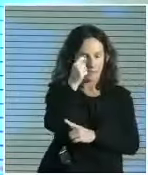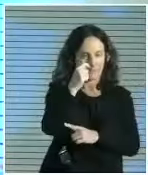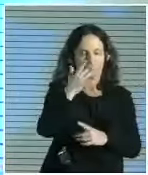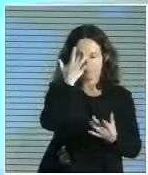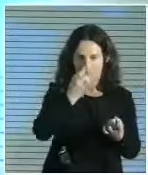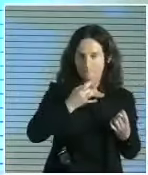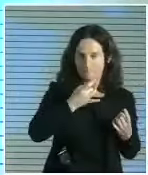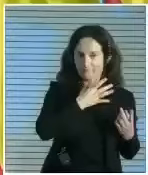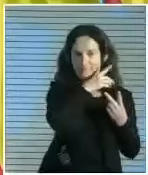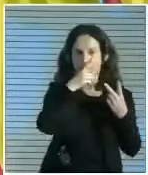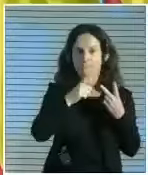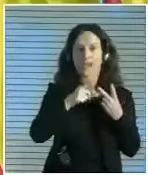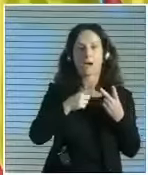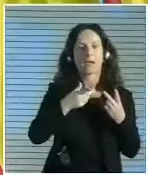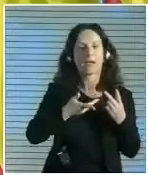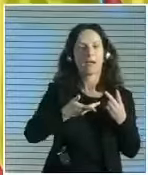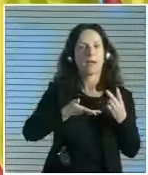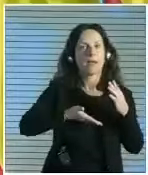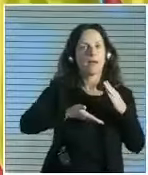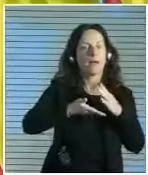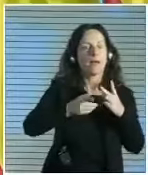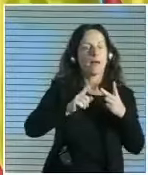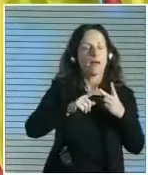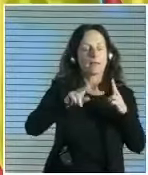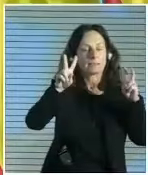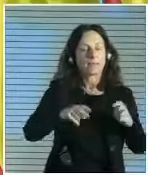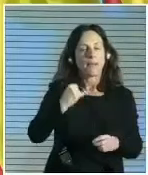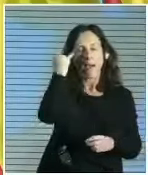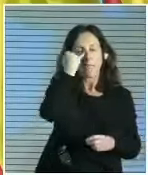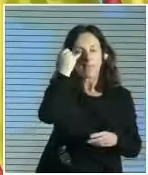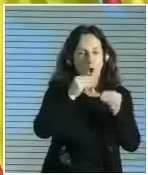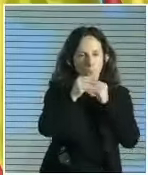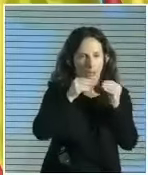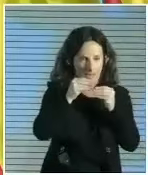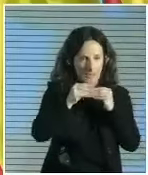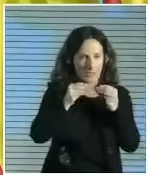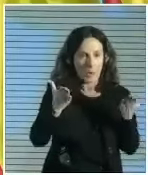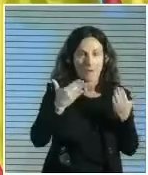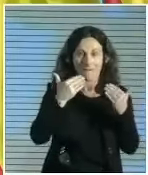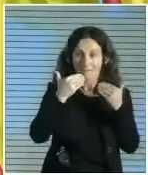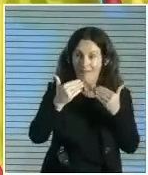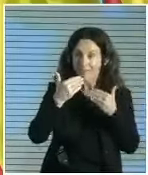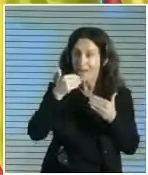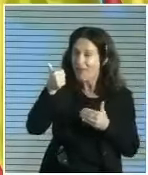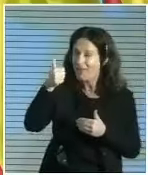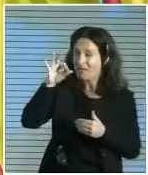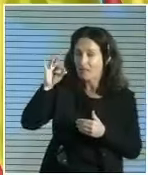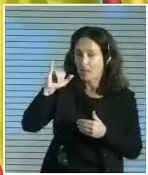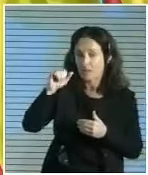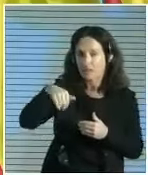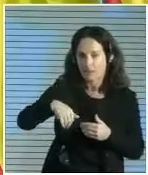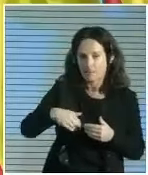you, Wassim, for your commitment and also for reminding me a very important aspect that needs to be mentioned about the action